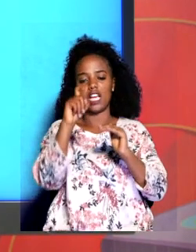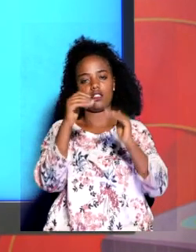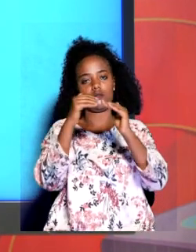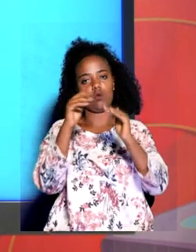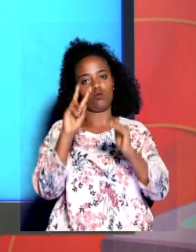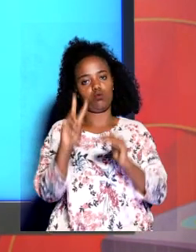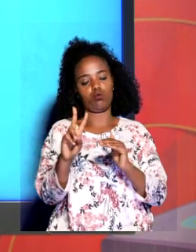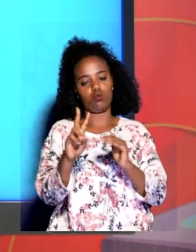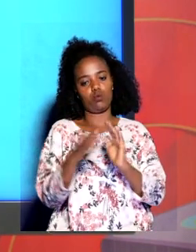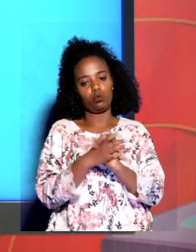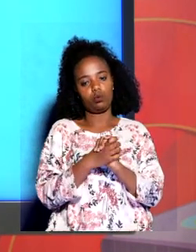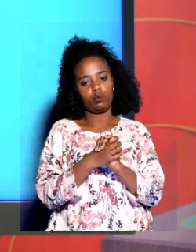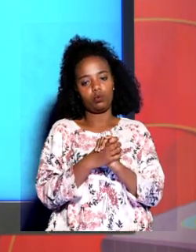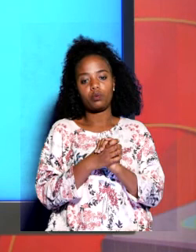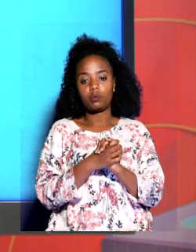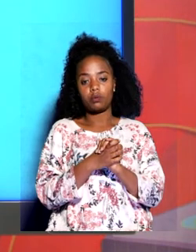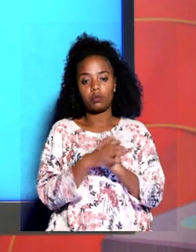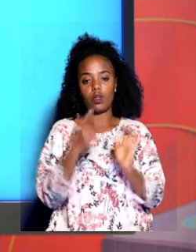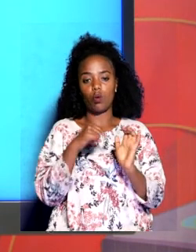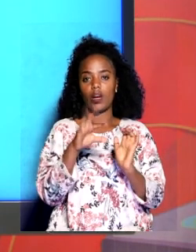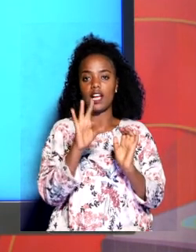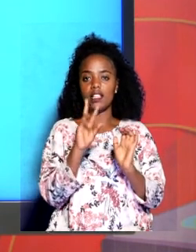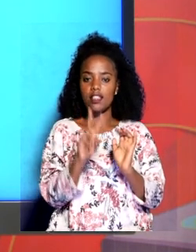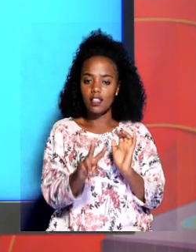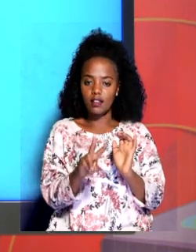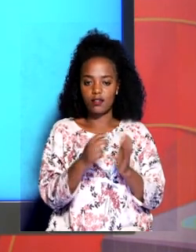2. We have this.